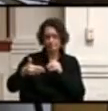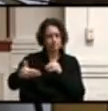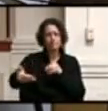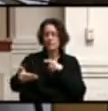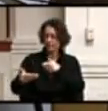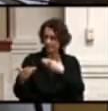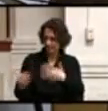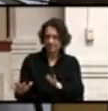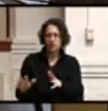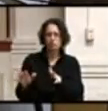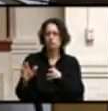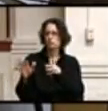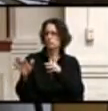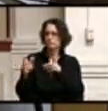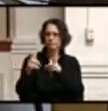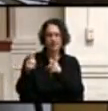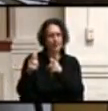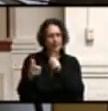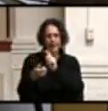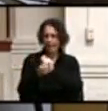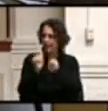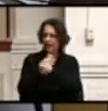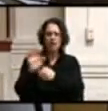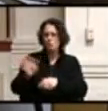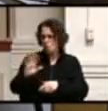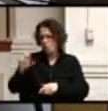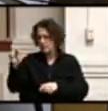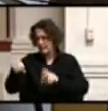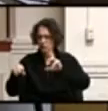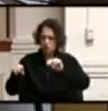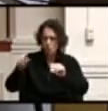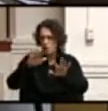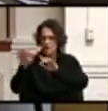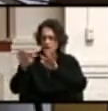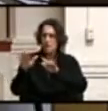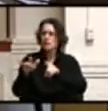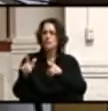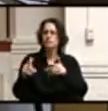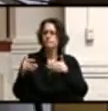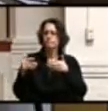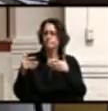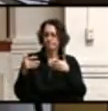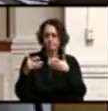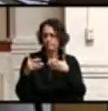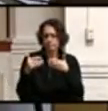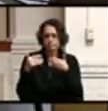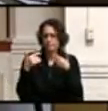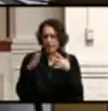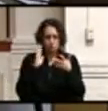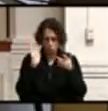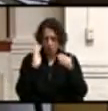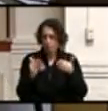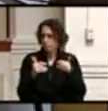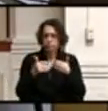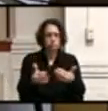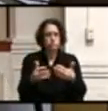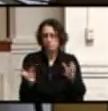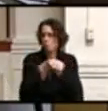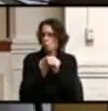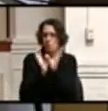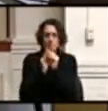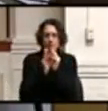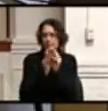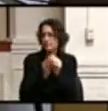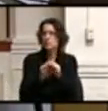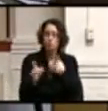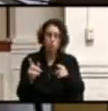And this Thursday, we'll meet with them again to update them on these drawings, but they are fully informed of the basic footprints